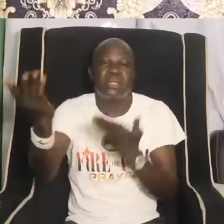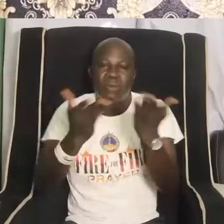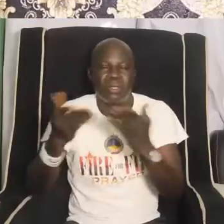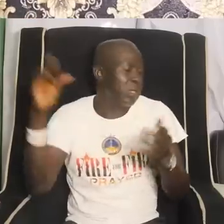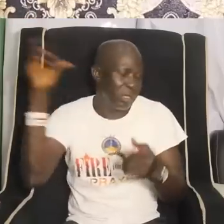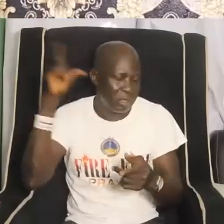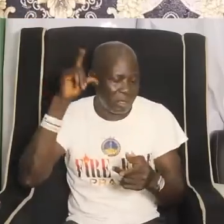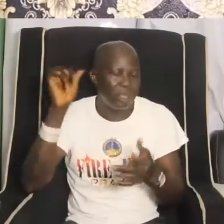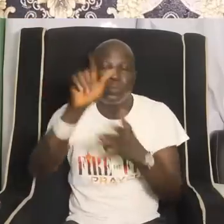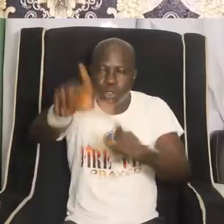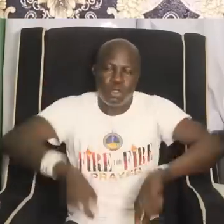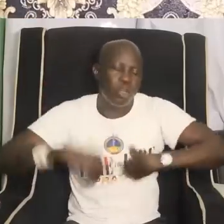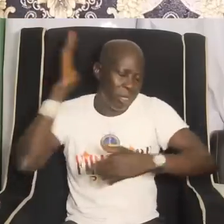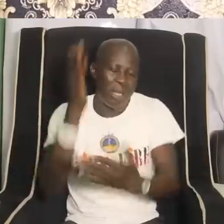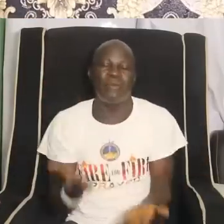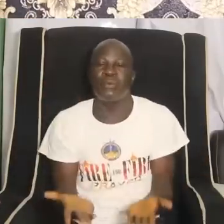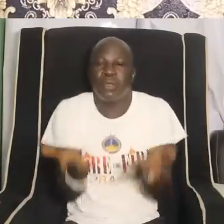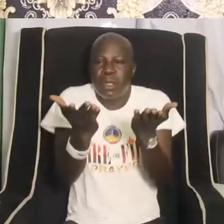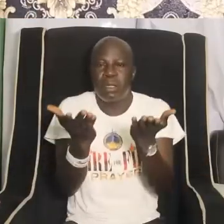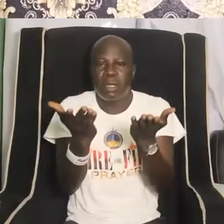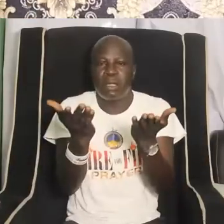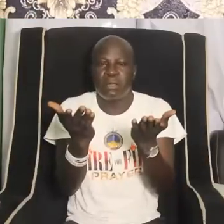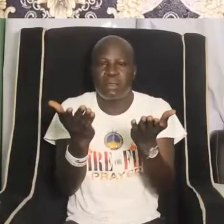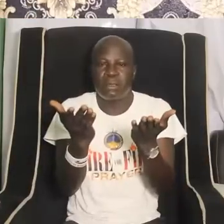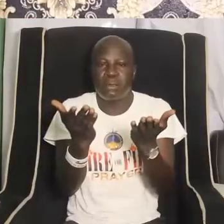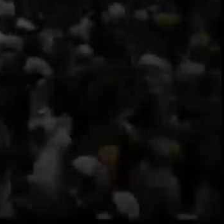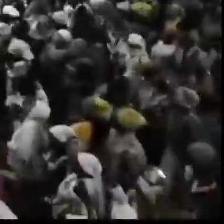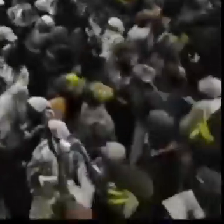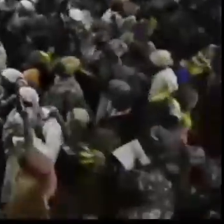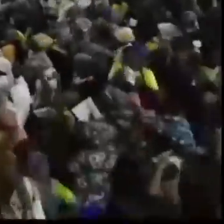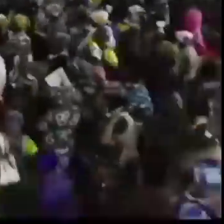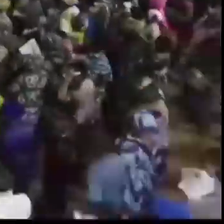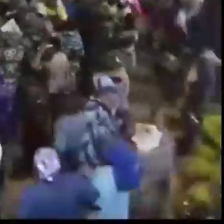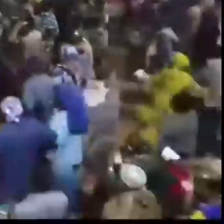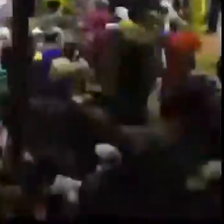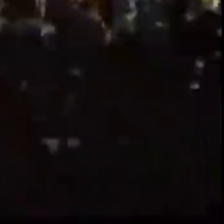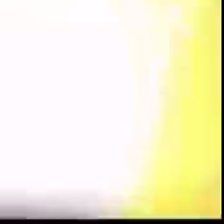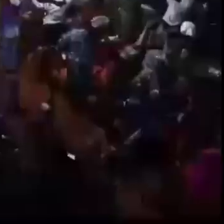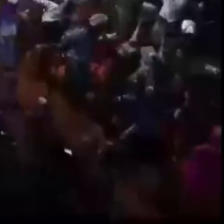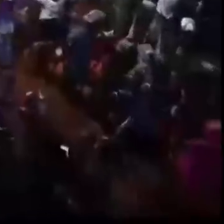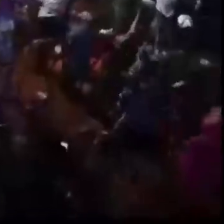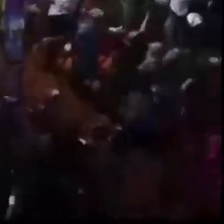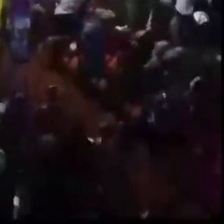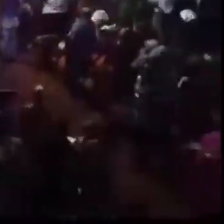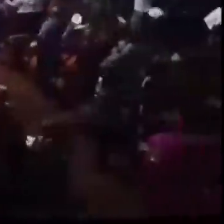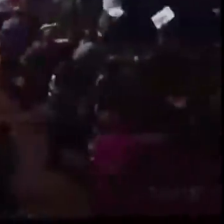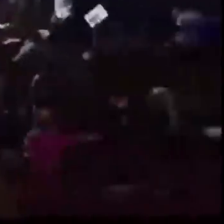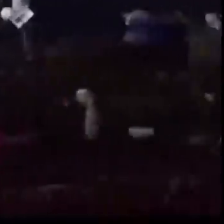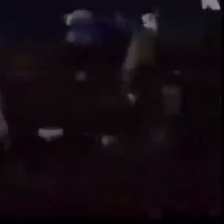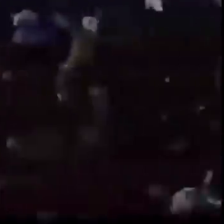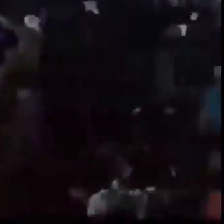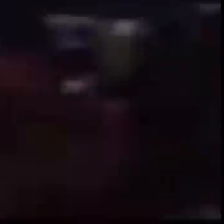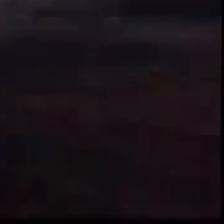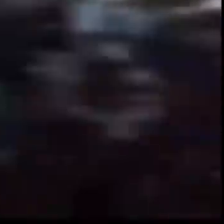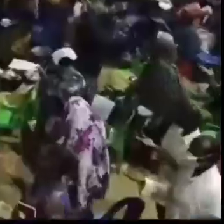You seven. Aye re a dide. Amen. The time will rise. When you are at Yaya, the